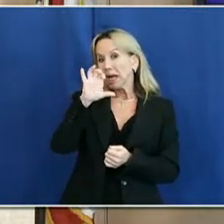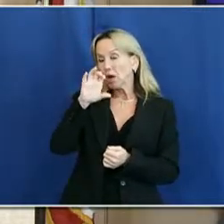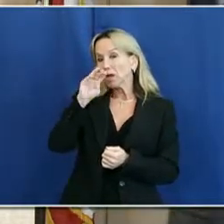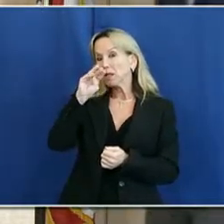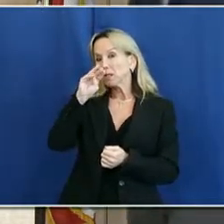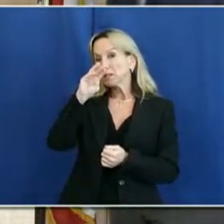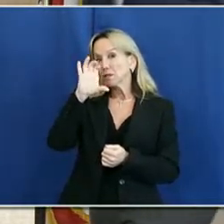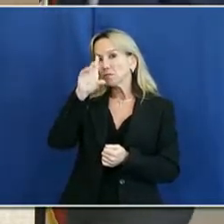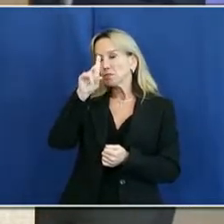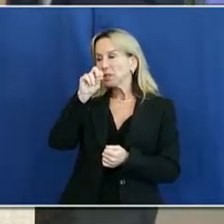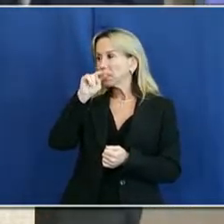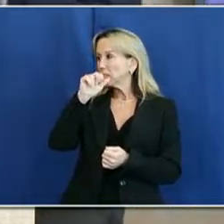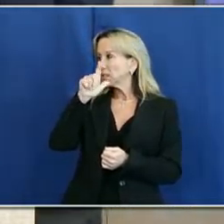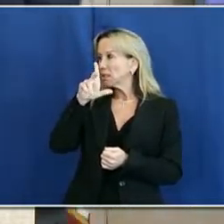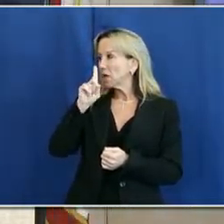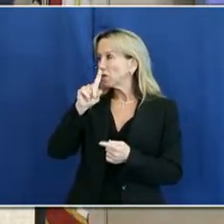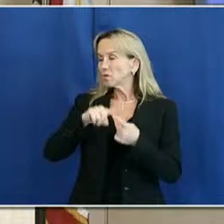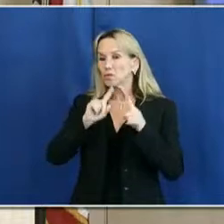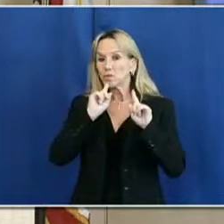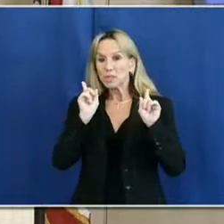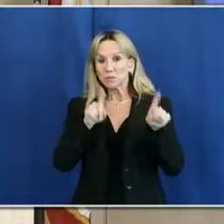Dr. Wooten.